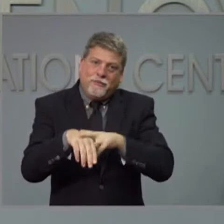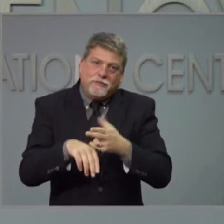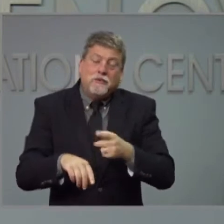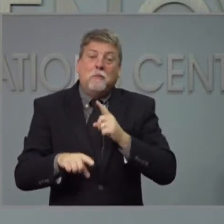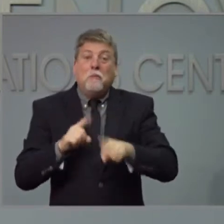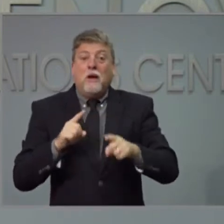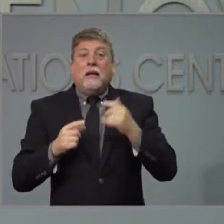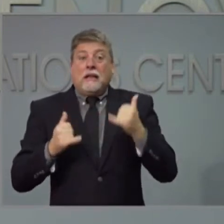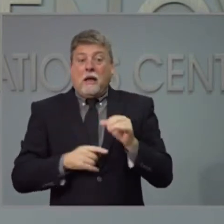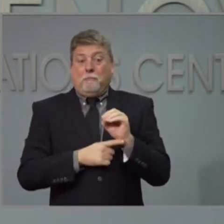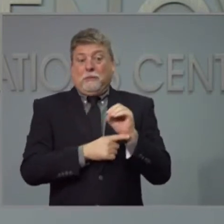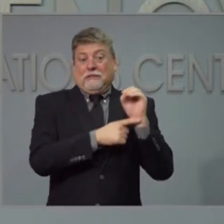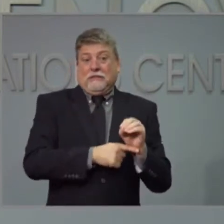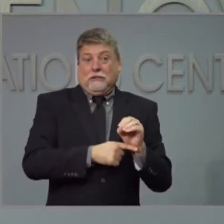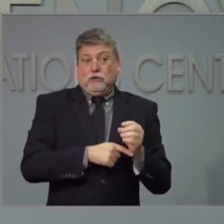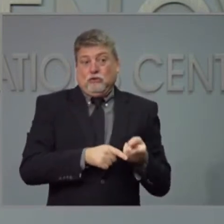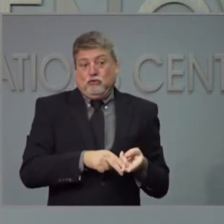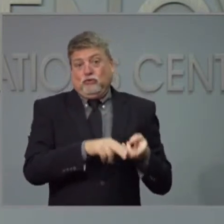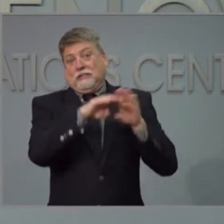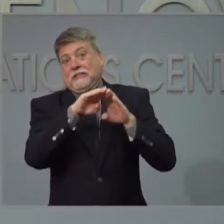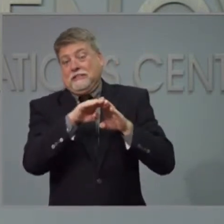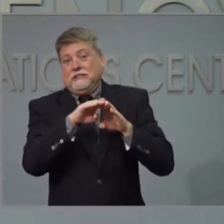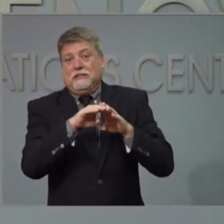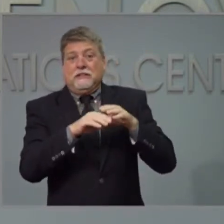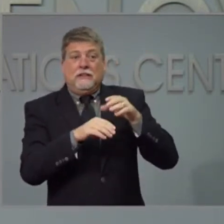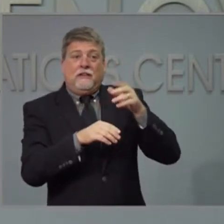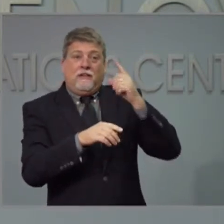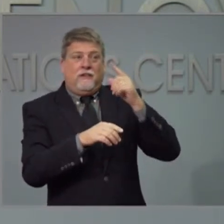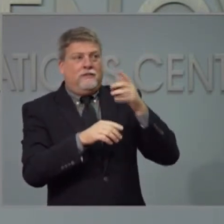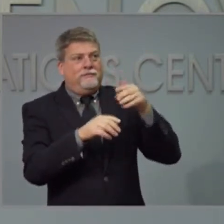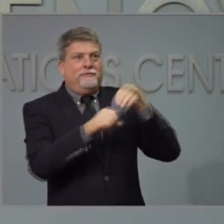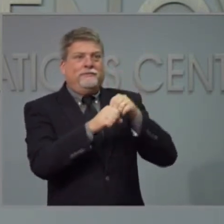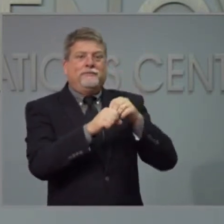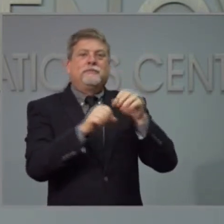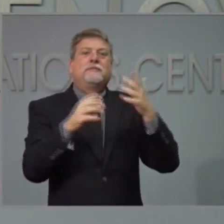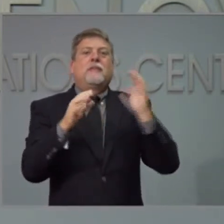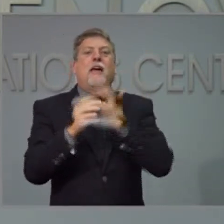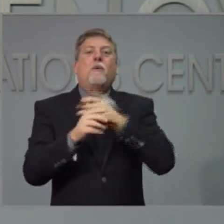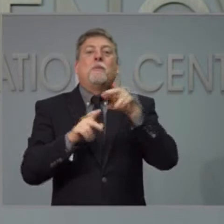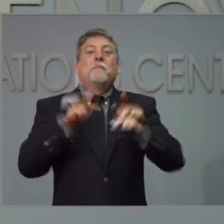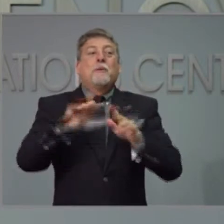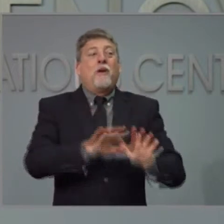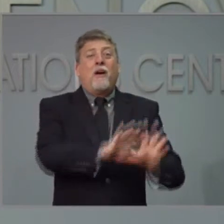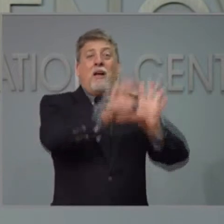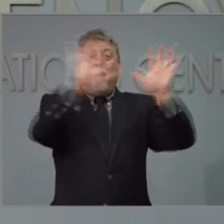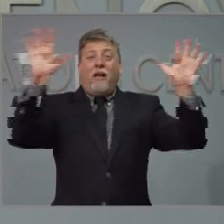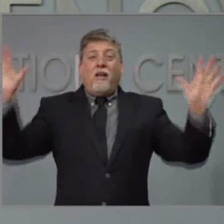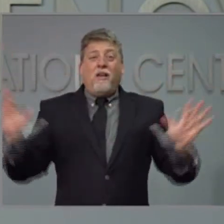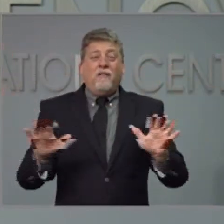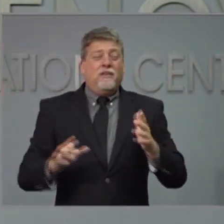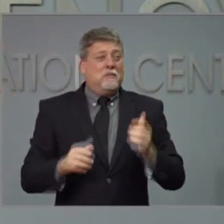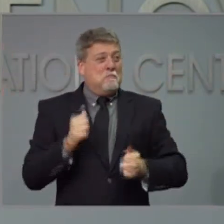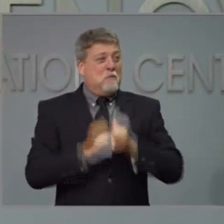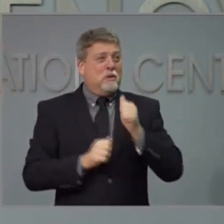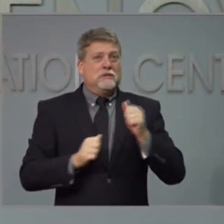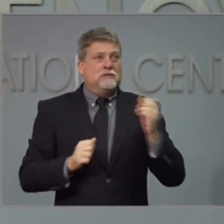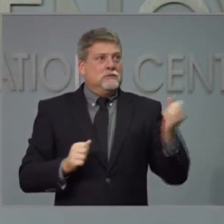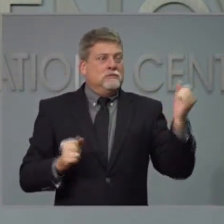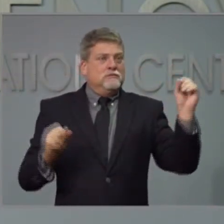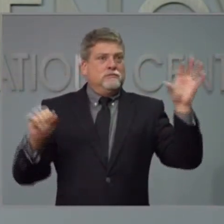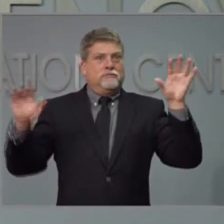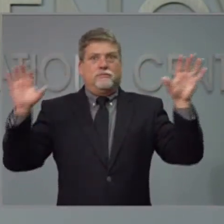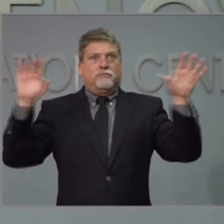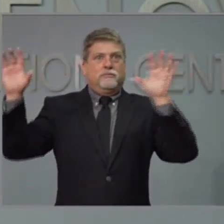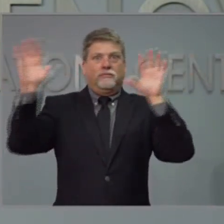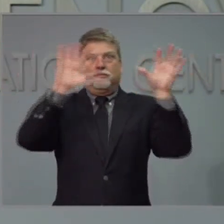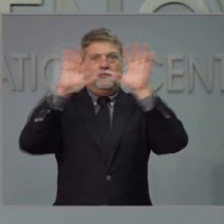rate per capita, when you look at it and you standardize that across all of our counties, we do see that our rural counties are